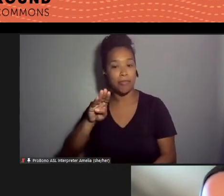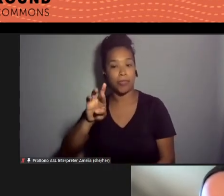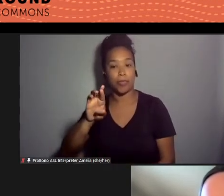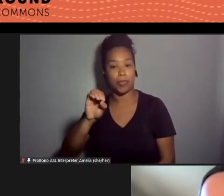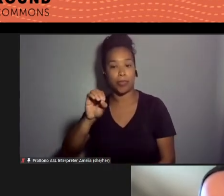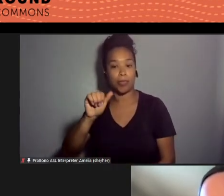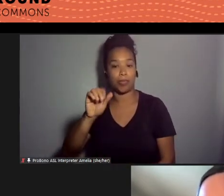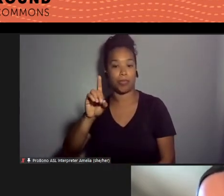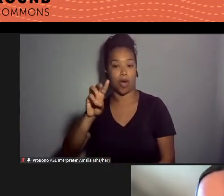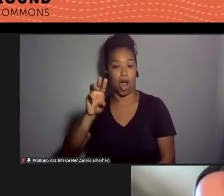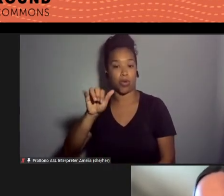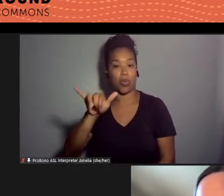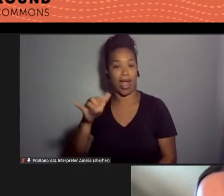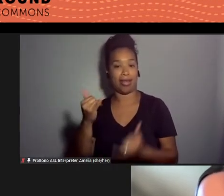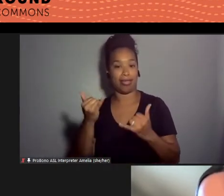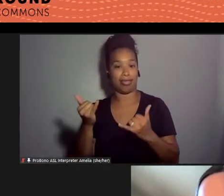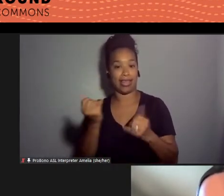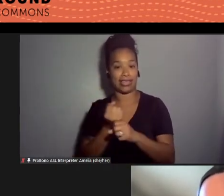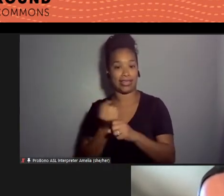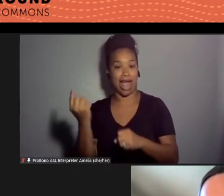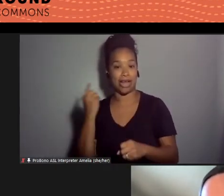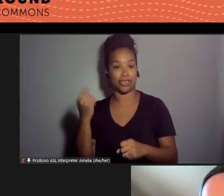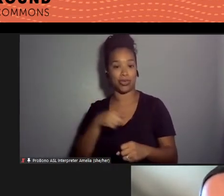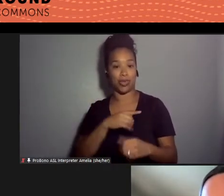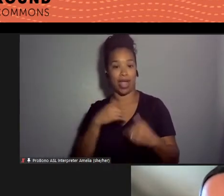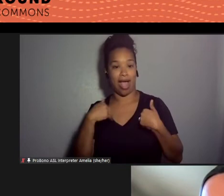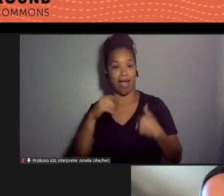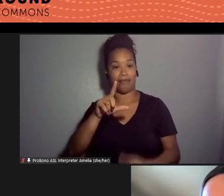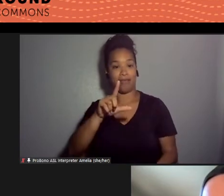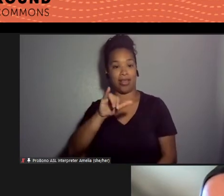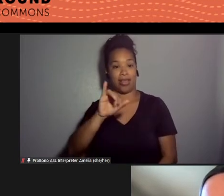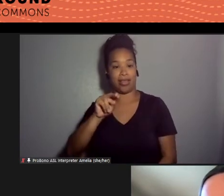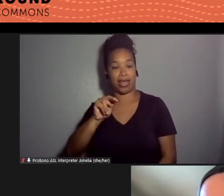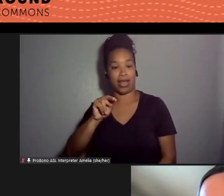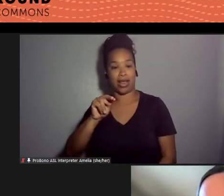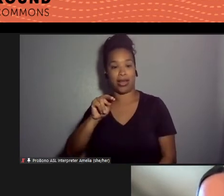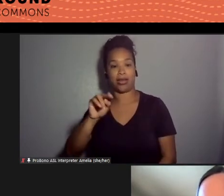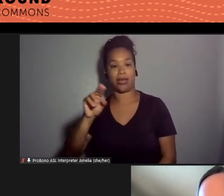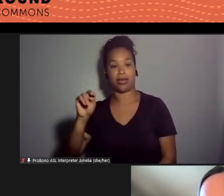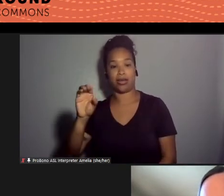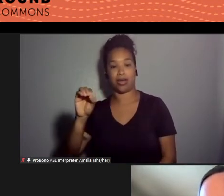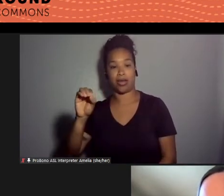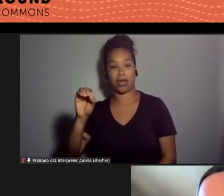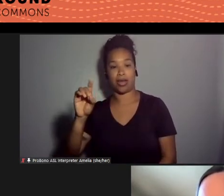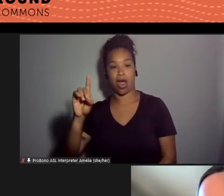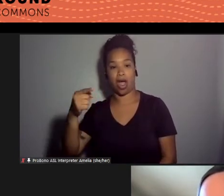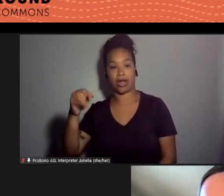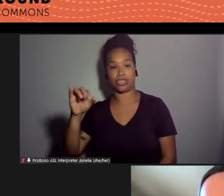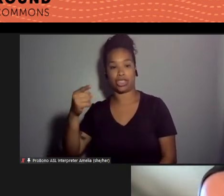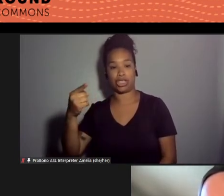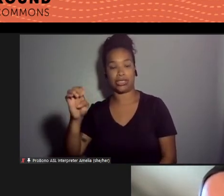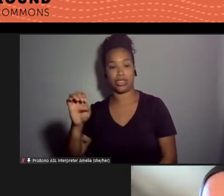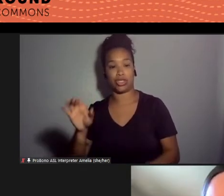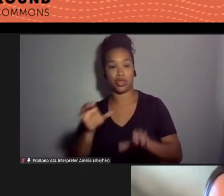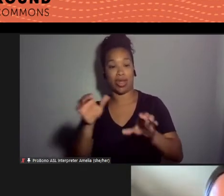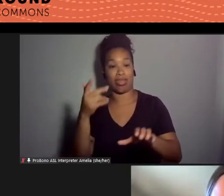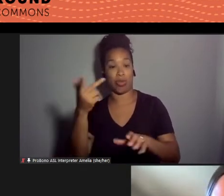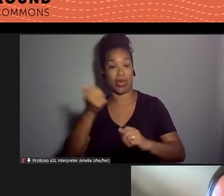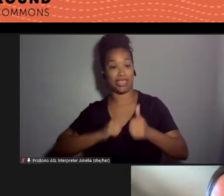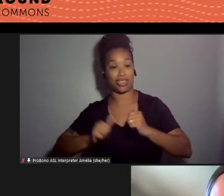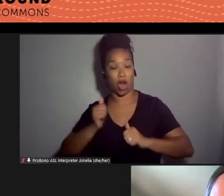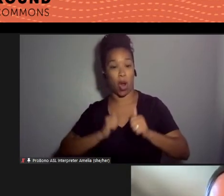course, but look at the plays. We have Lynn Nottage, like, slaying three shows, like, everywhere, you know,